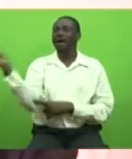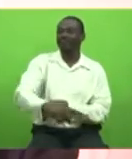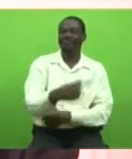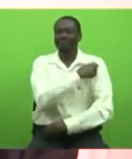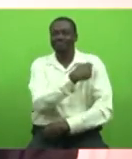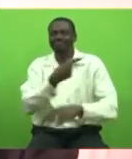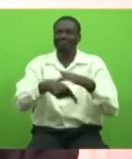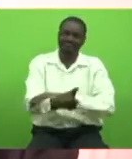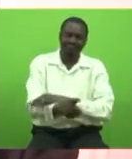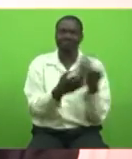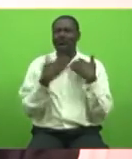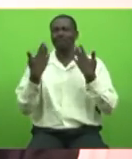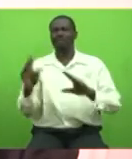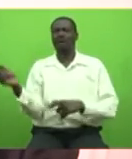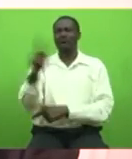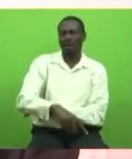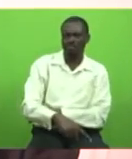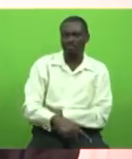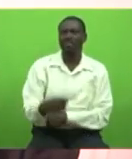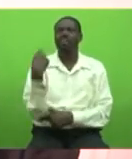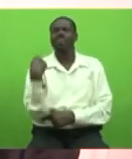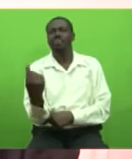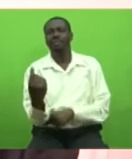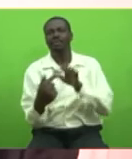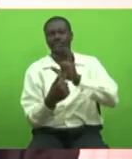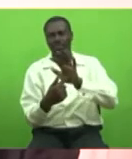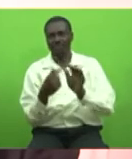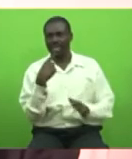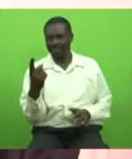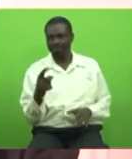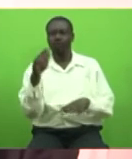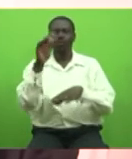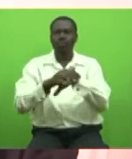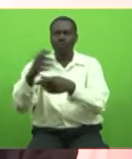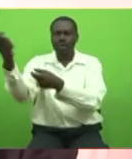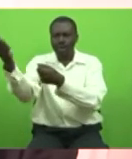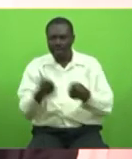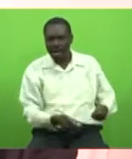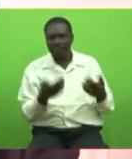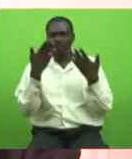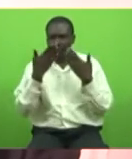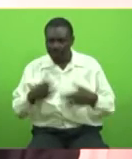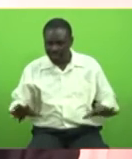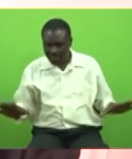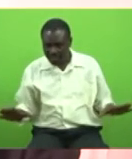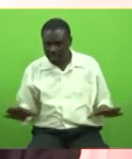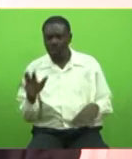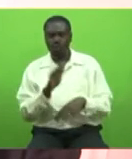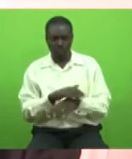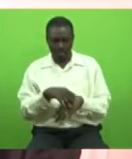remove the clothes, they stand on a white, clean piece of paper. The reason of this is as they are, you know that there is usually